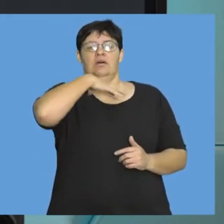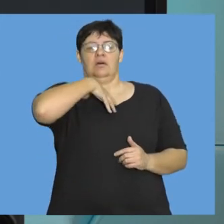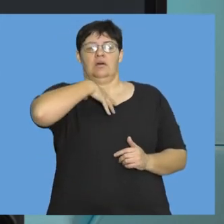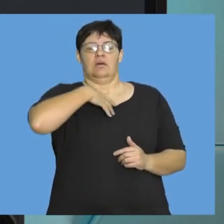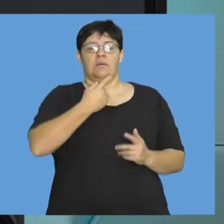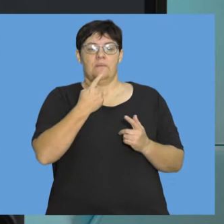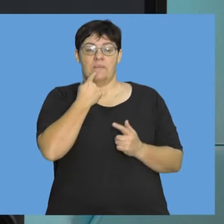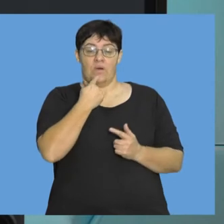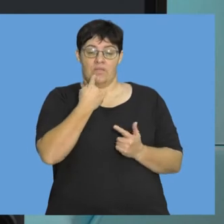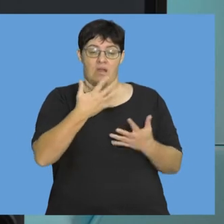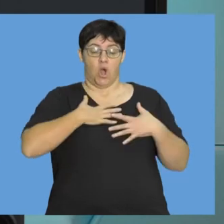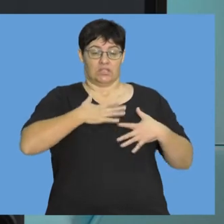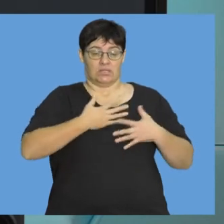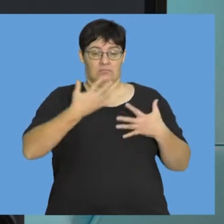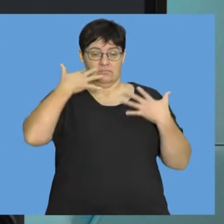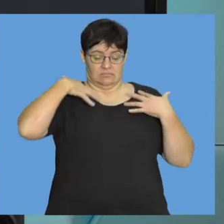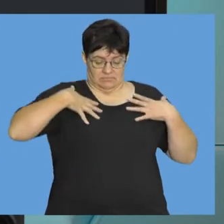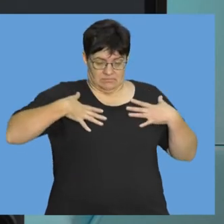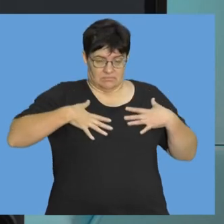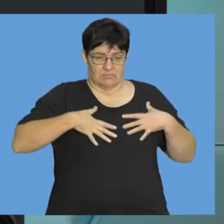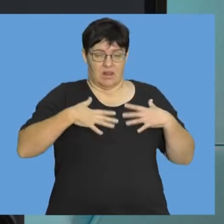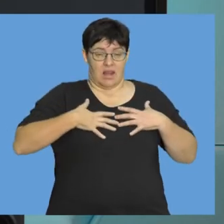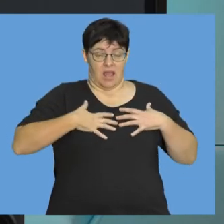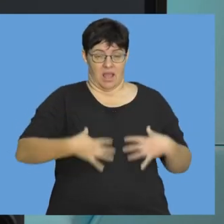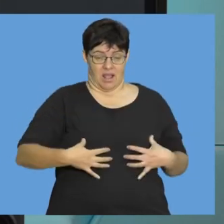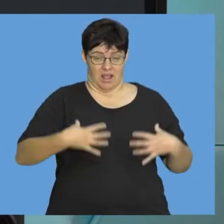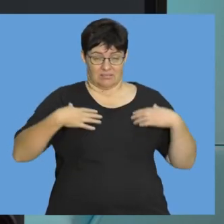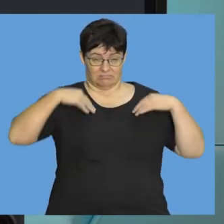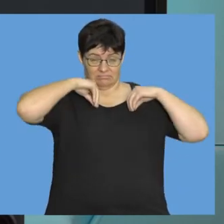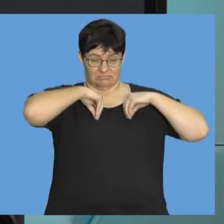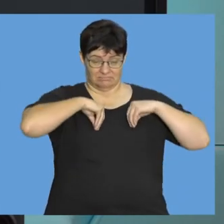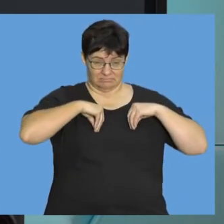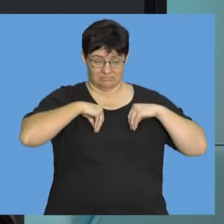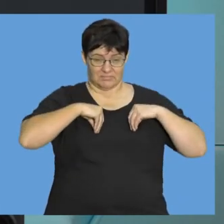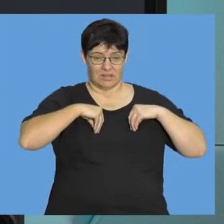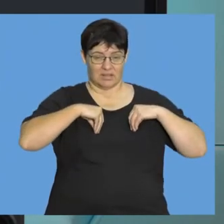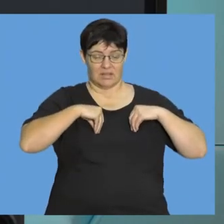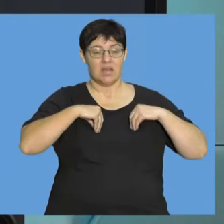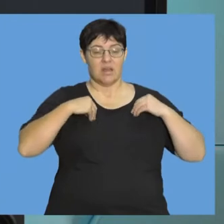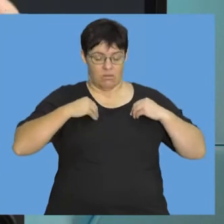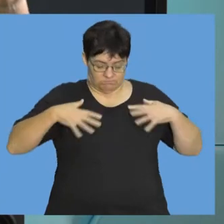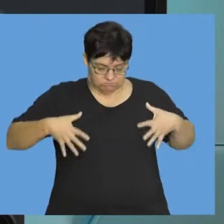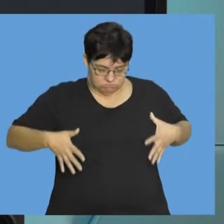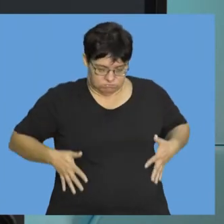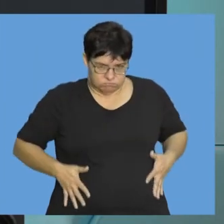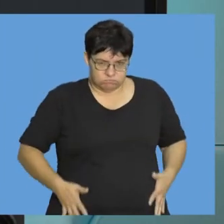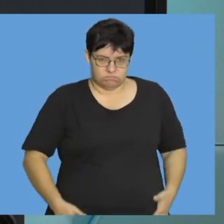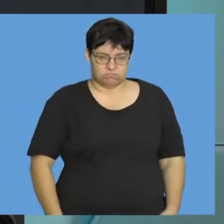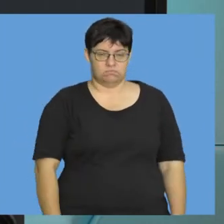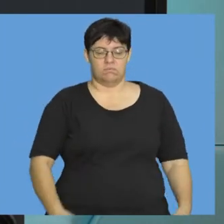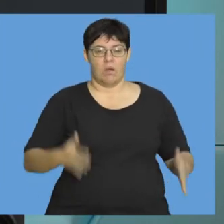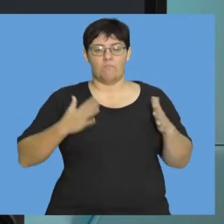oxygen goes into your mouth and it goes into your lungs, right? And we need to get that oxygen everywhere in your